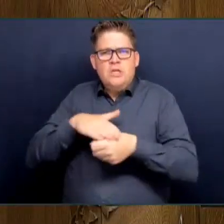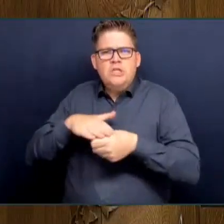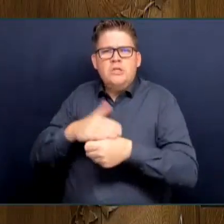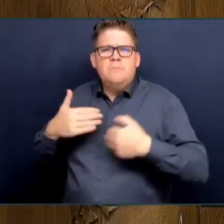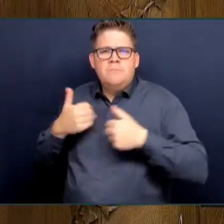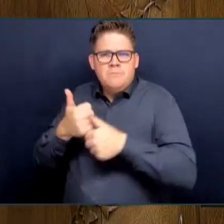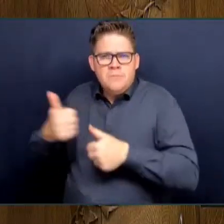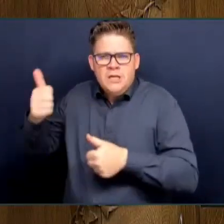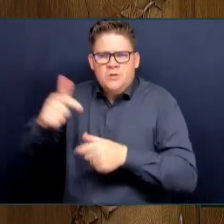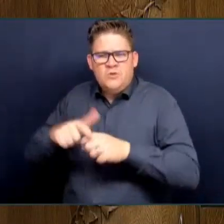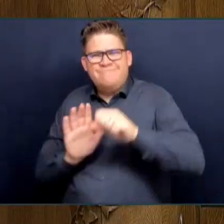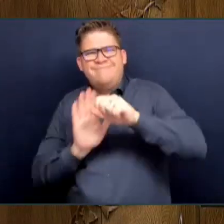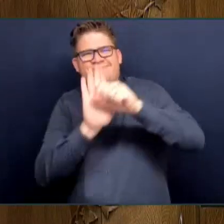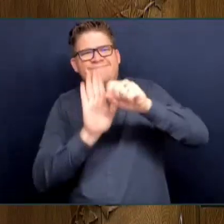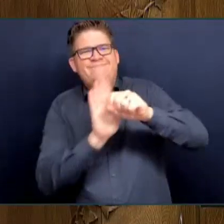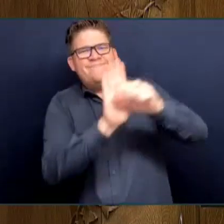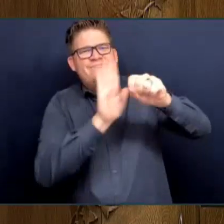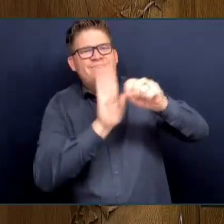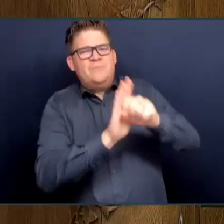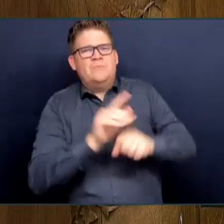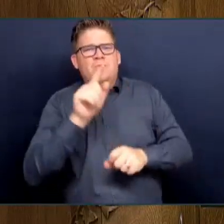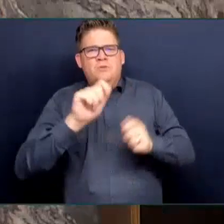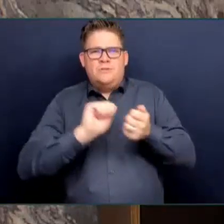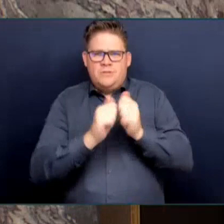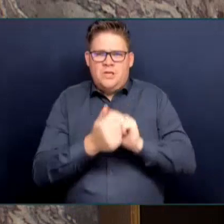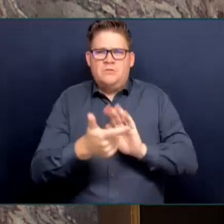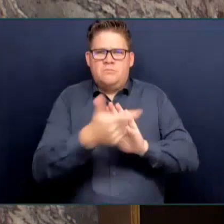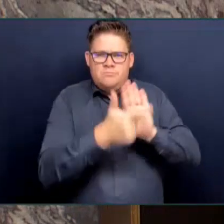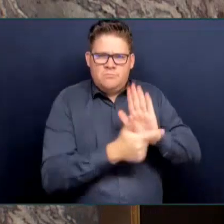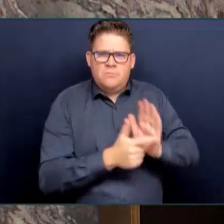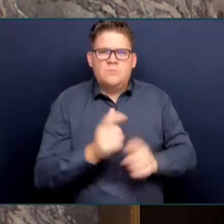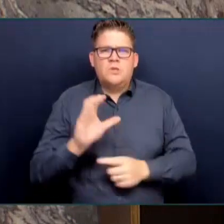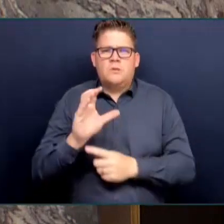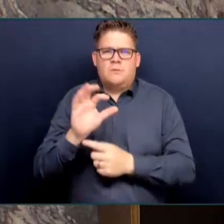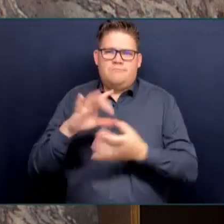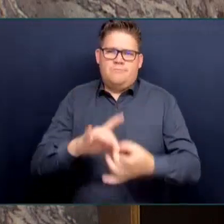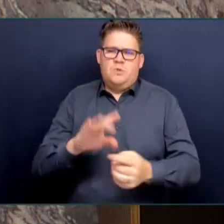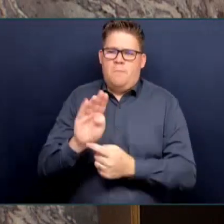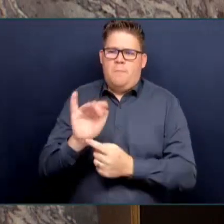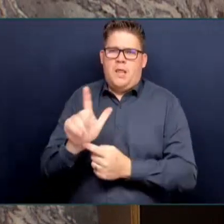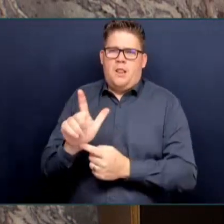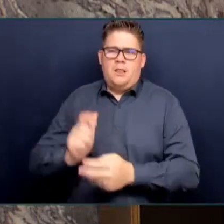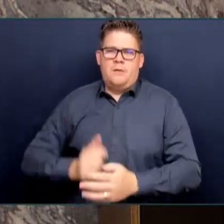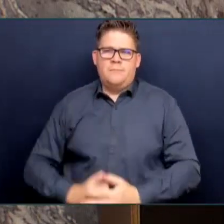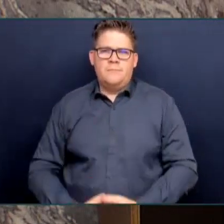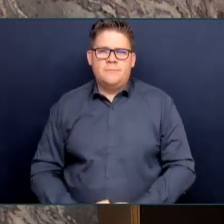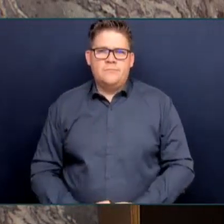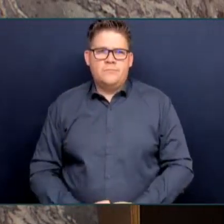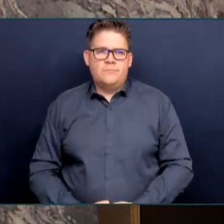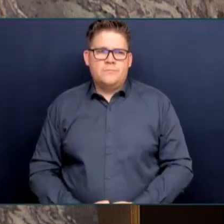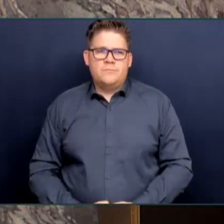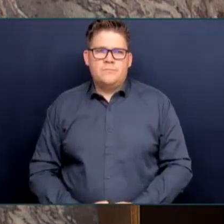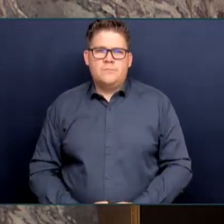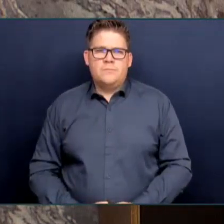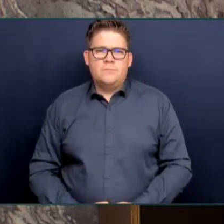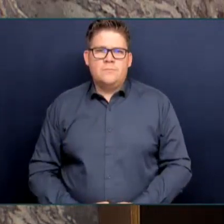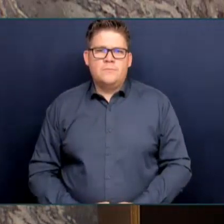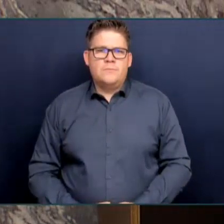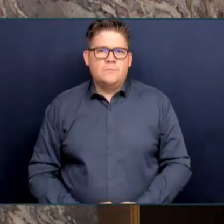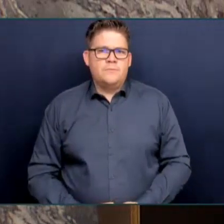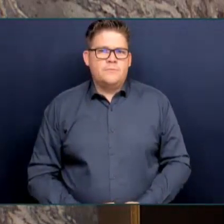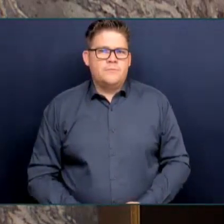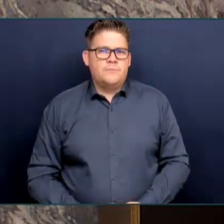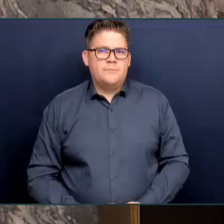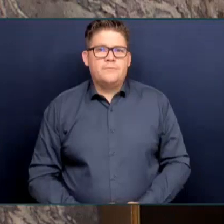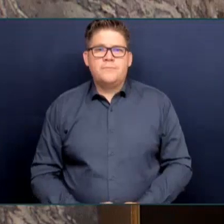Opposition House Leader, supplemental. Thank you, Mr. Speaker. Well, what's required is less talk and more action. British Columbians want results.